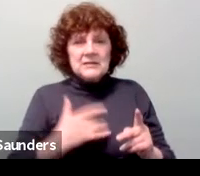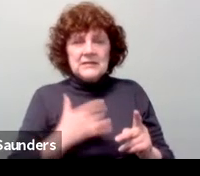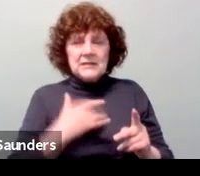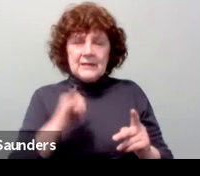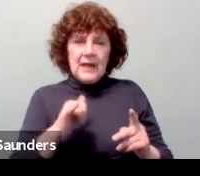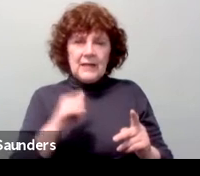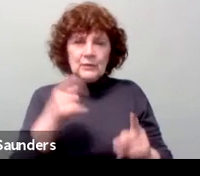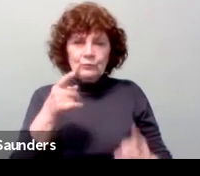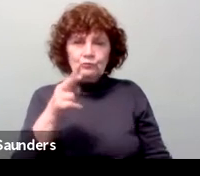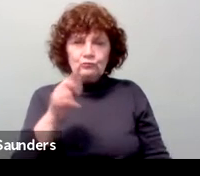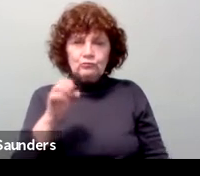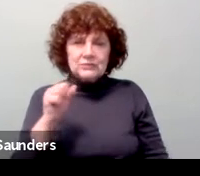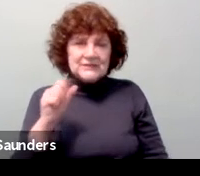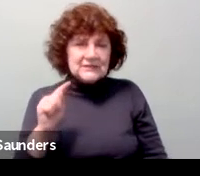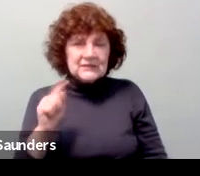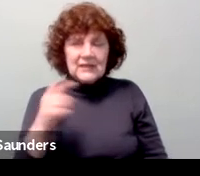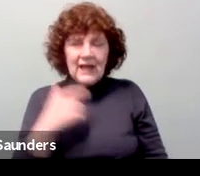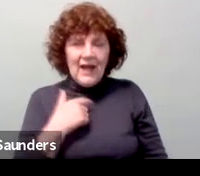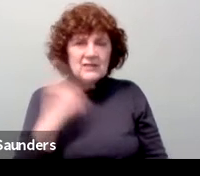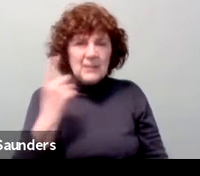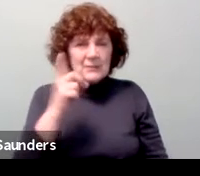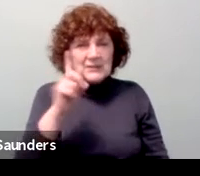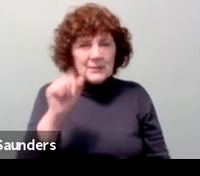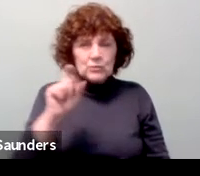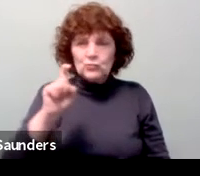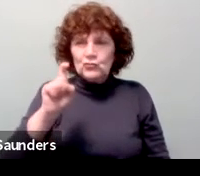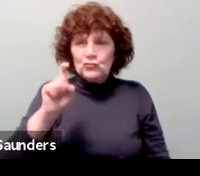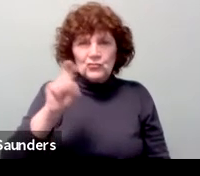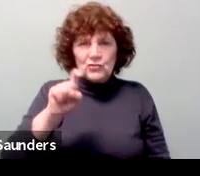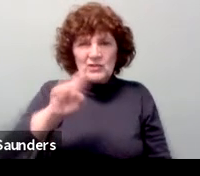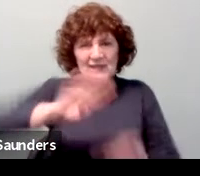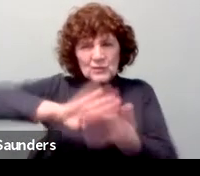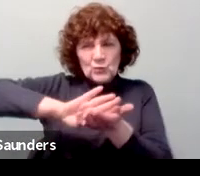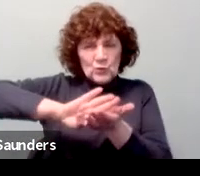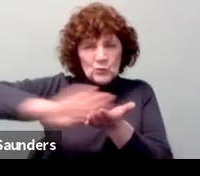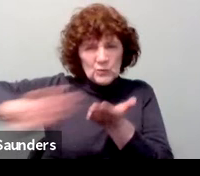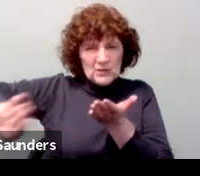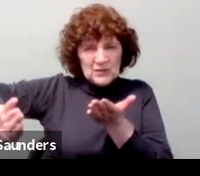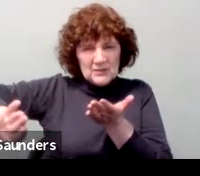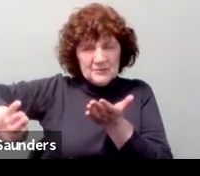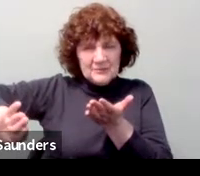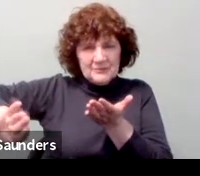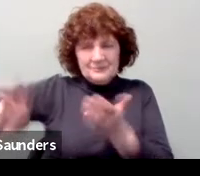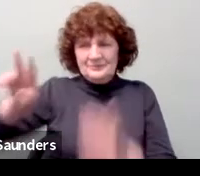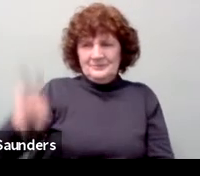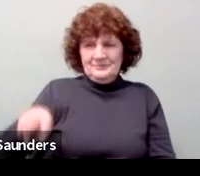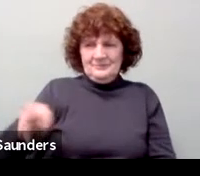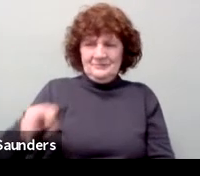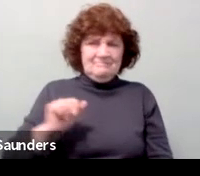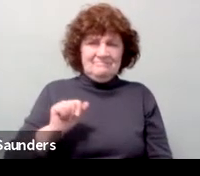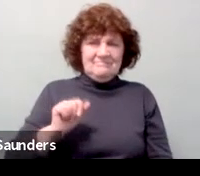a disability ought to be excluded from the